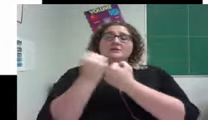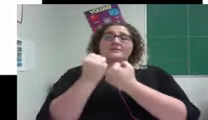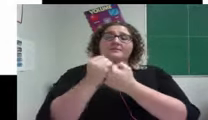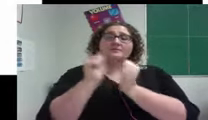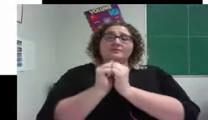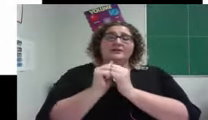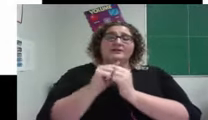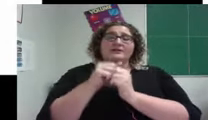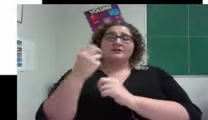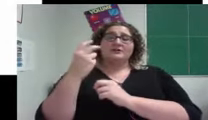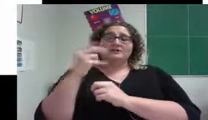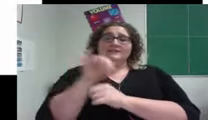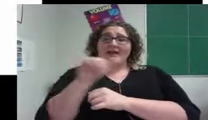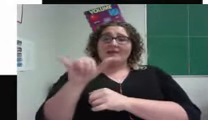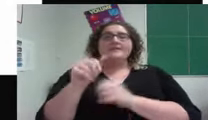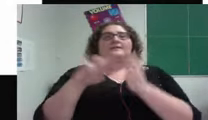that